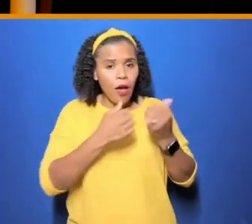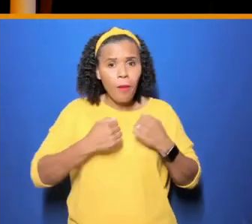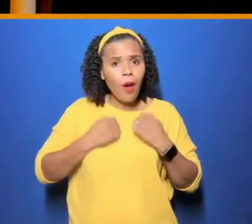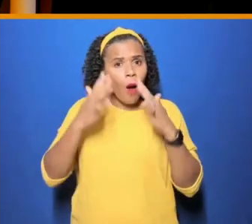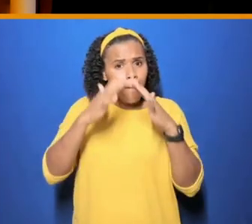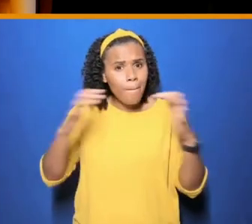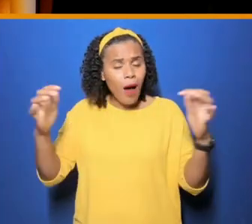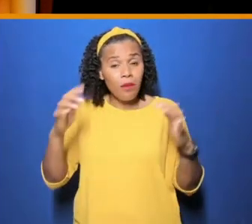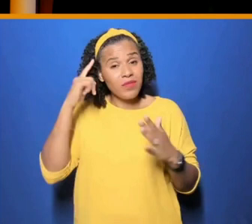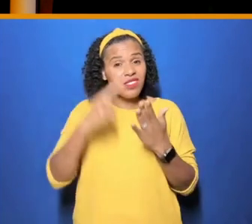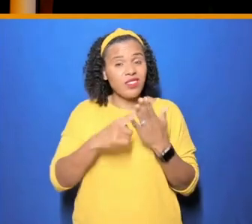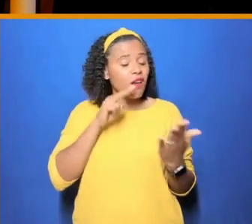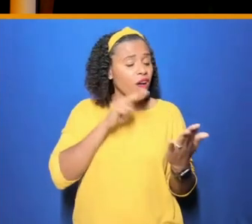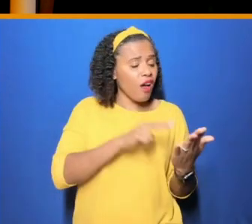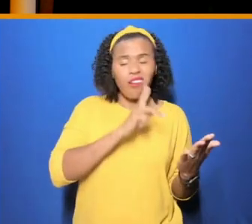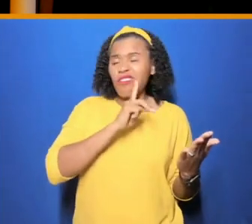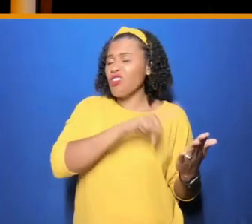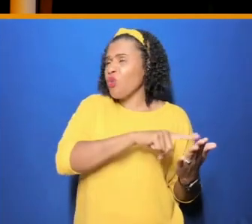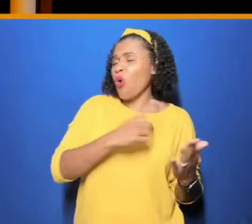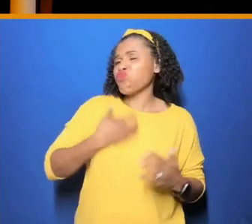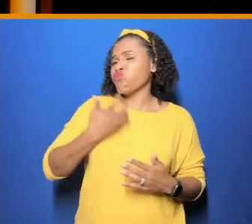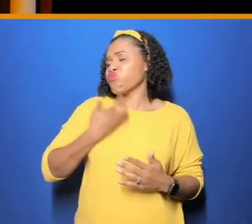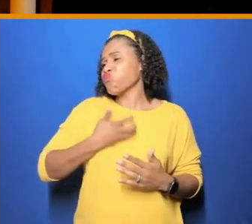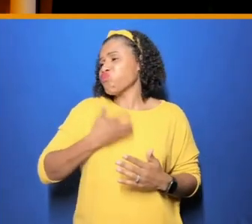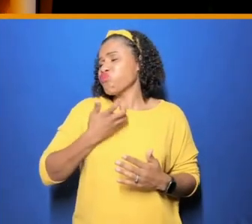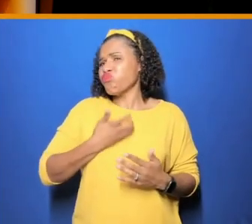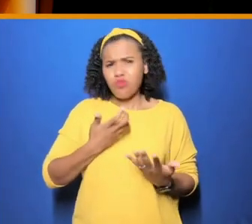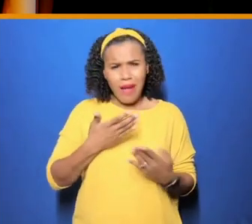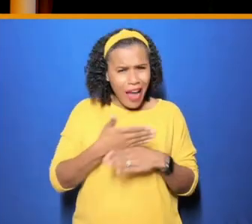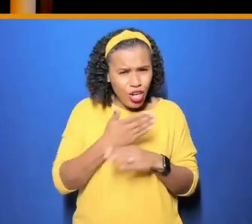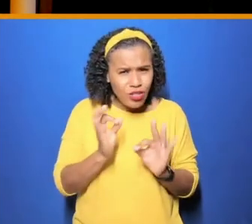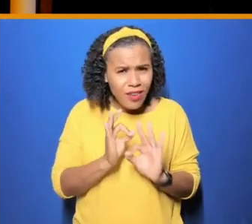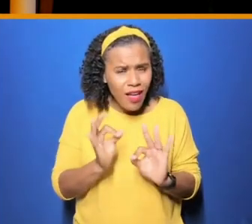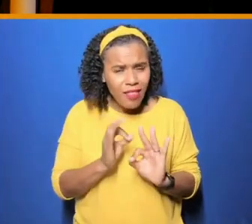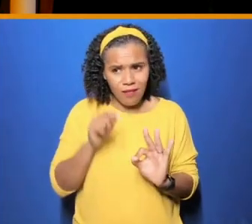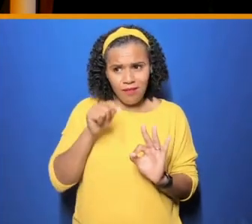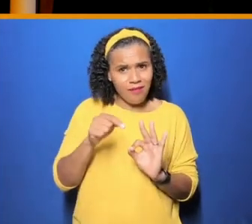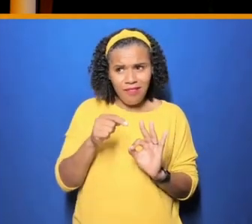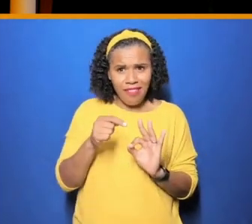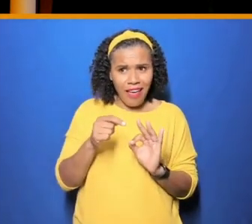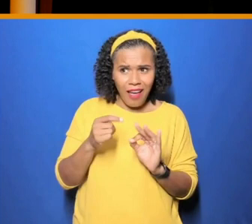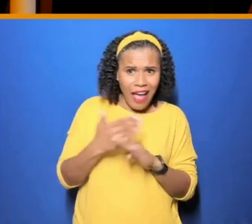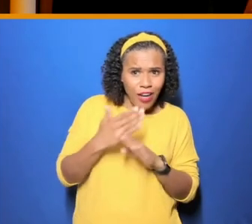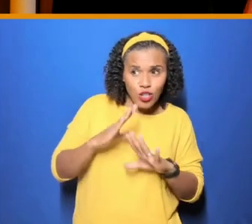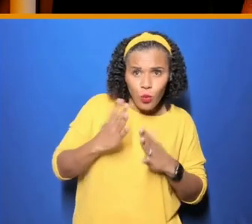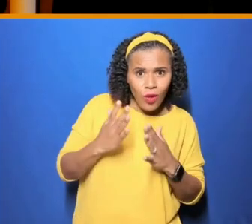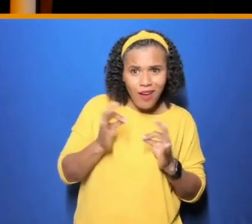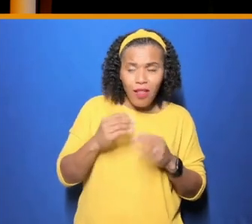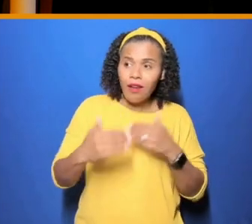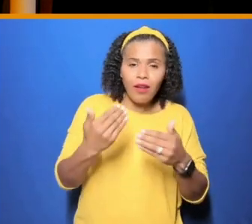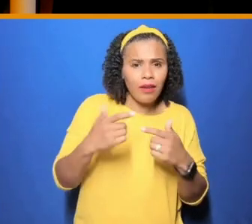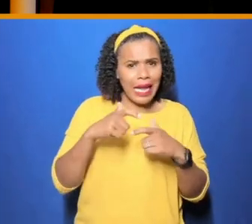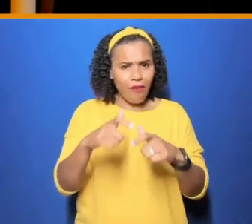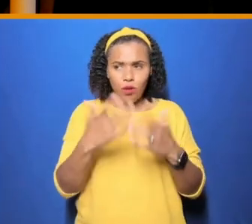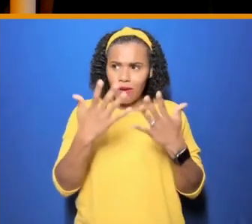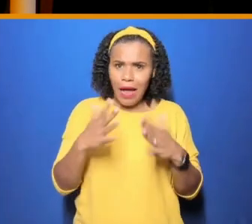ignore it and just complain about it from the sidelines. I'm afraid that is an approach that has carried on beyond Brexit, as Sarah